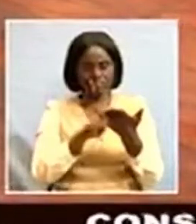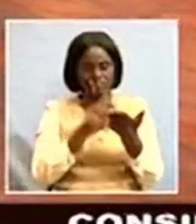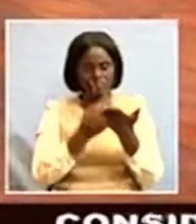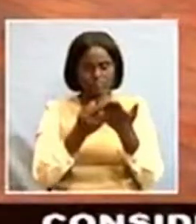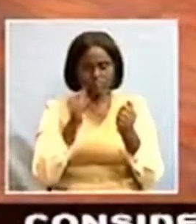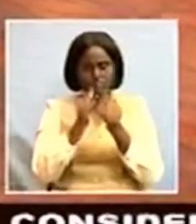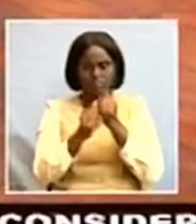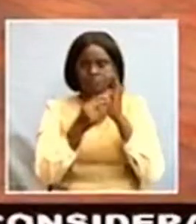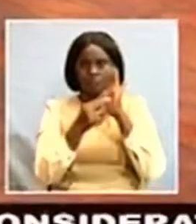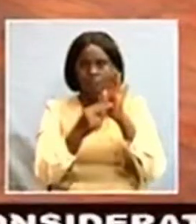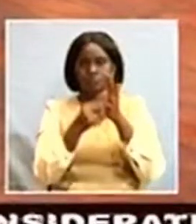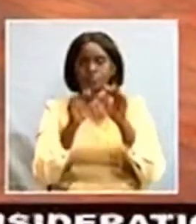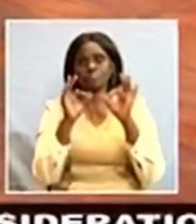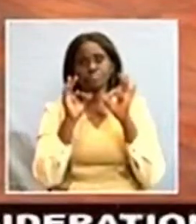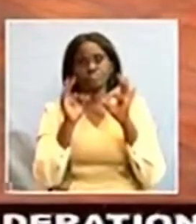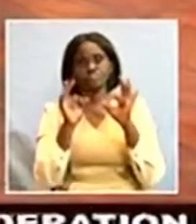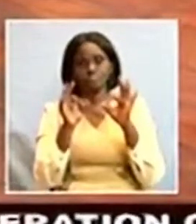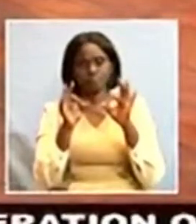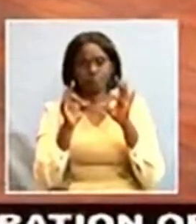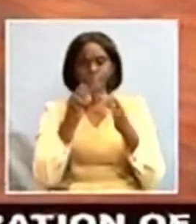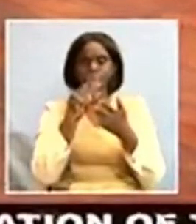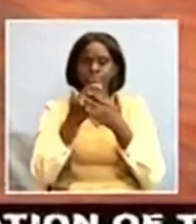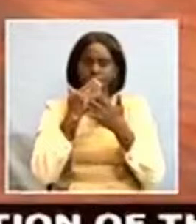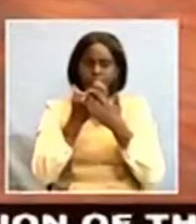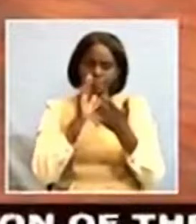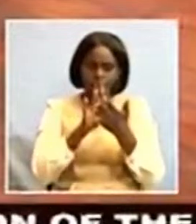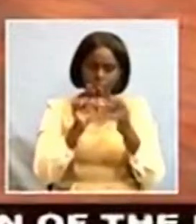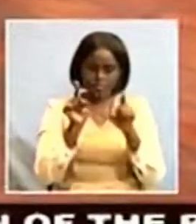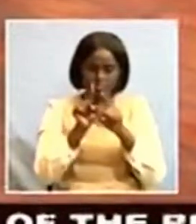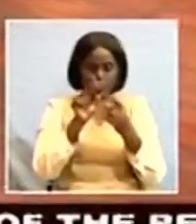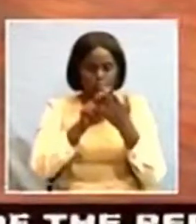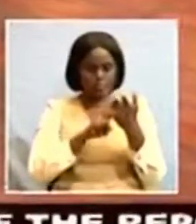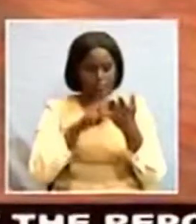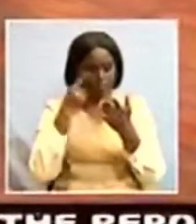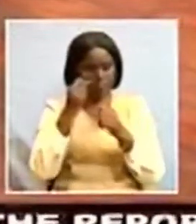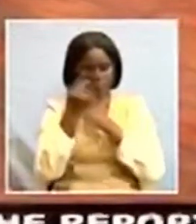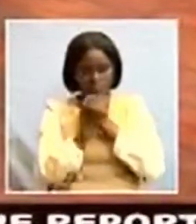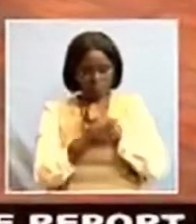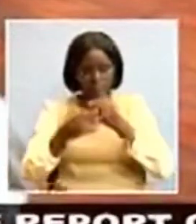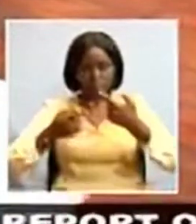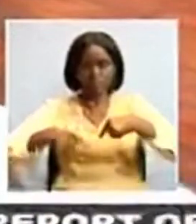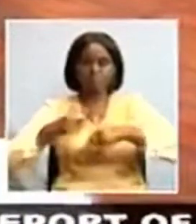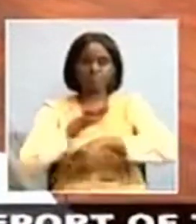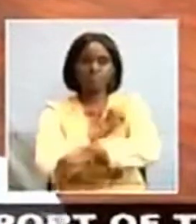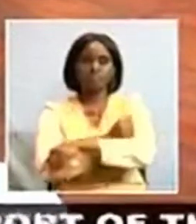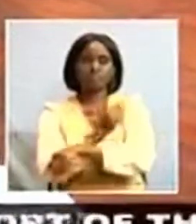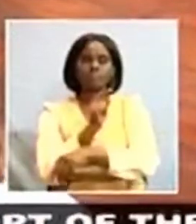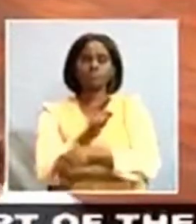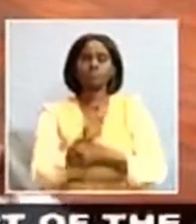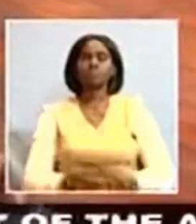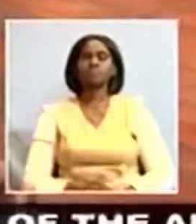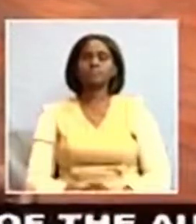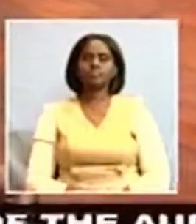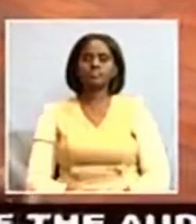that show a fair view of the state of affairs of the local authority.